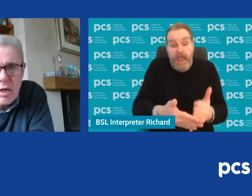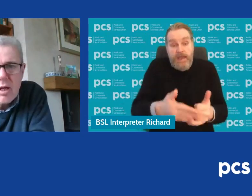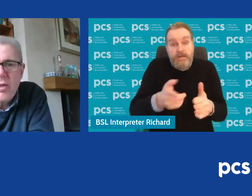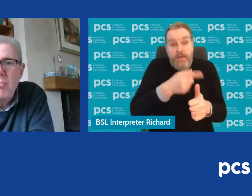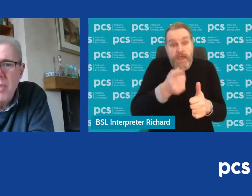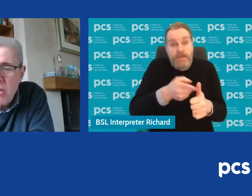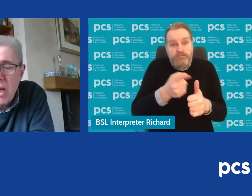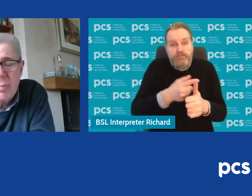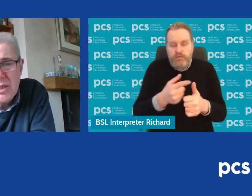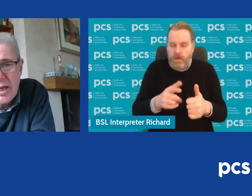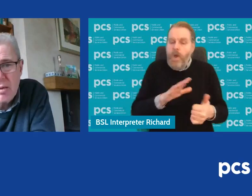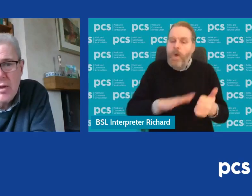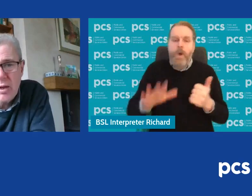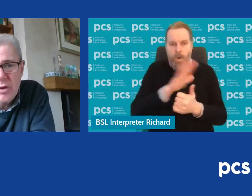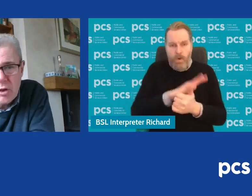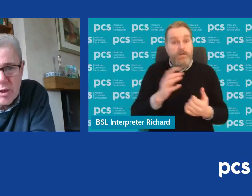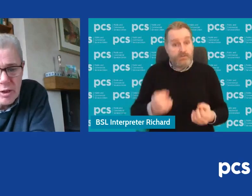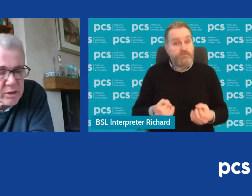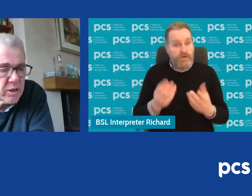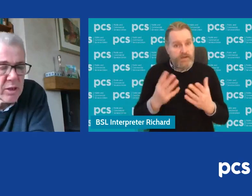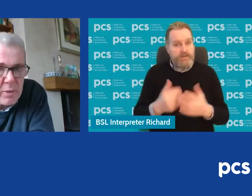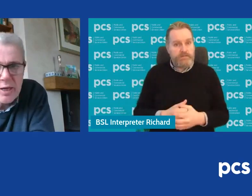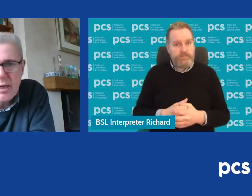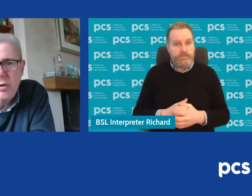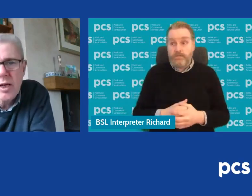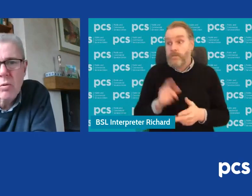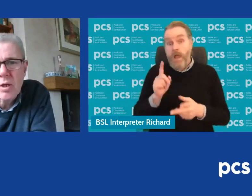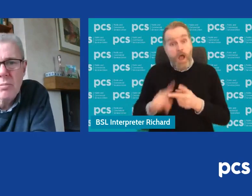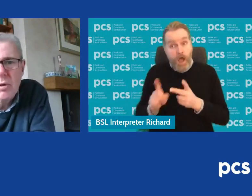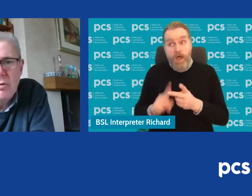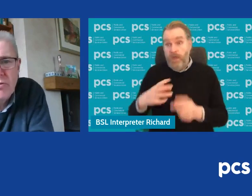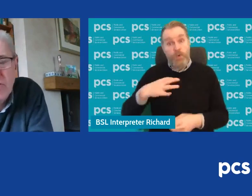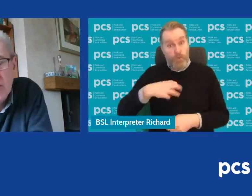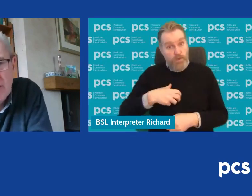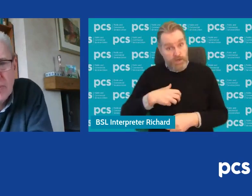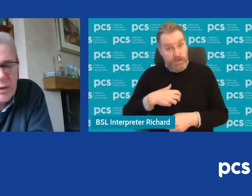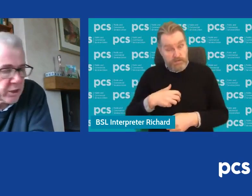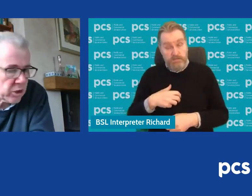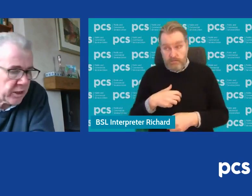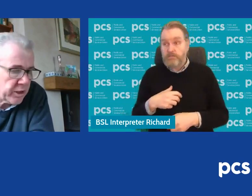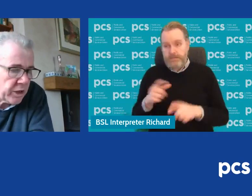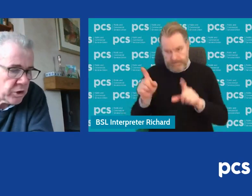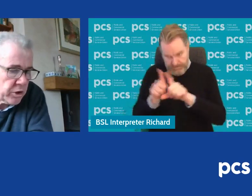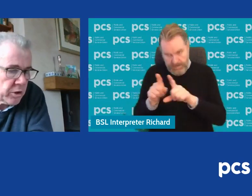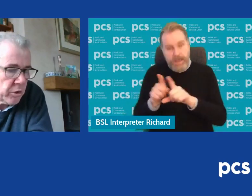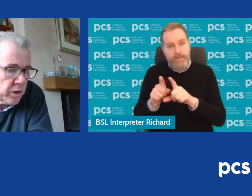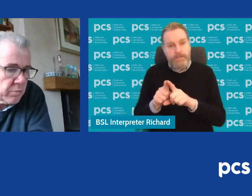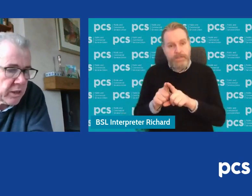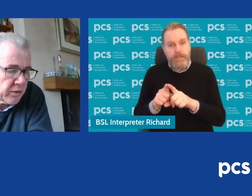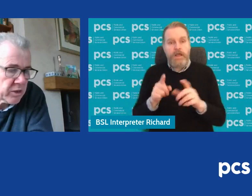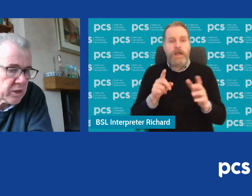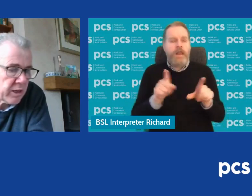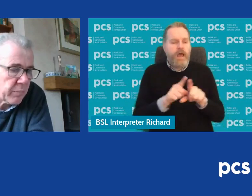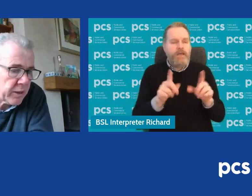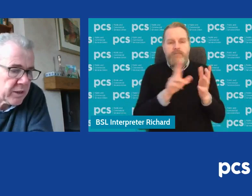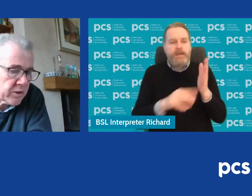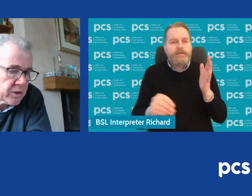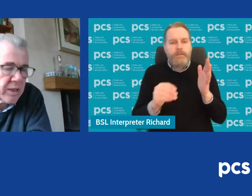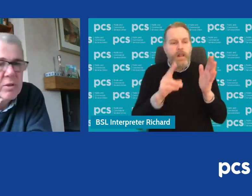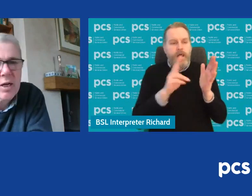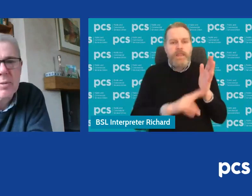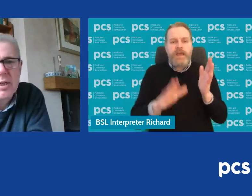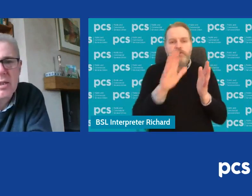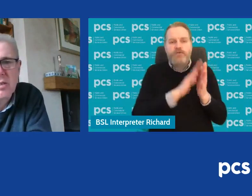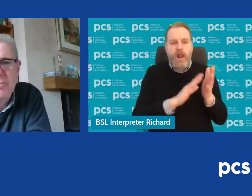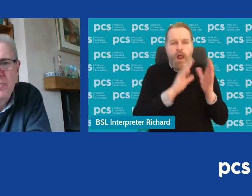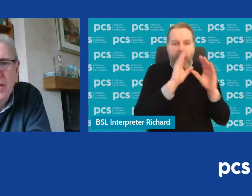April that may well be taken with other unions, depending on the outcome of, for example, the National Education Union meeting that's taking place at the